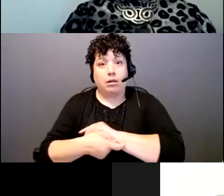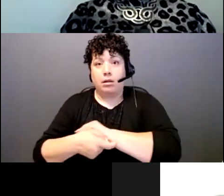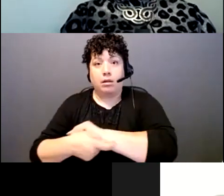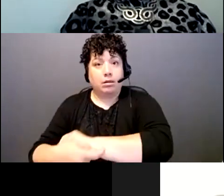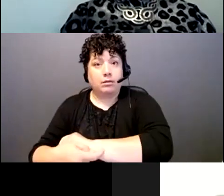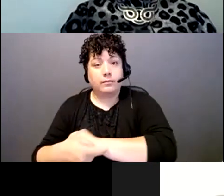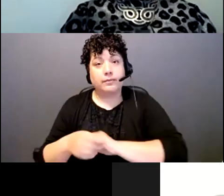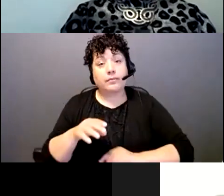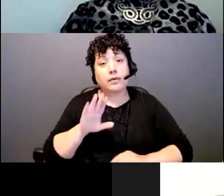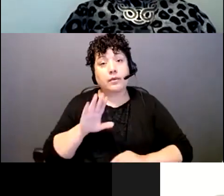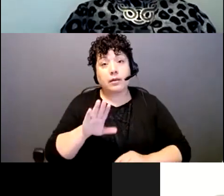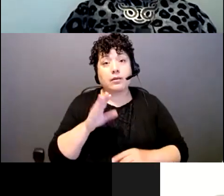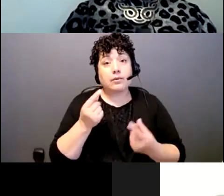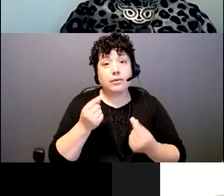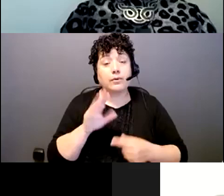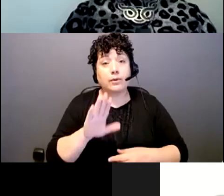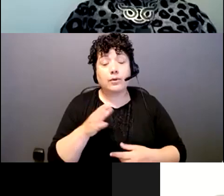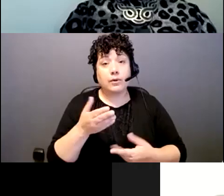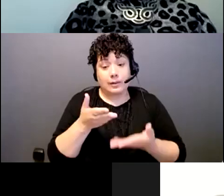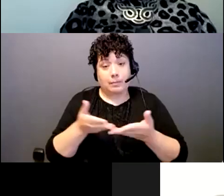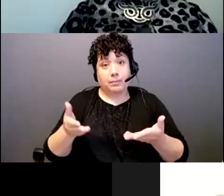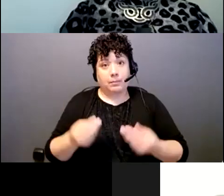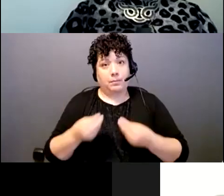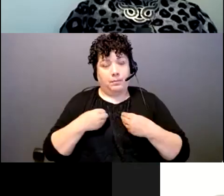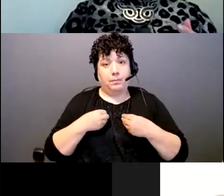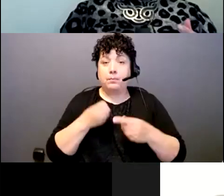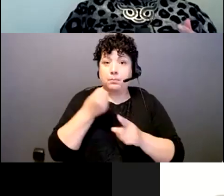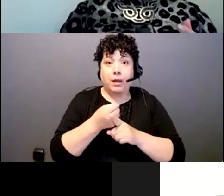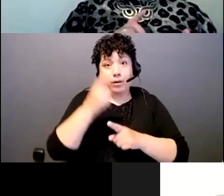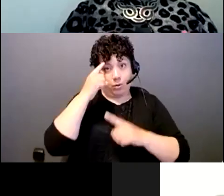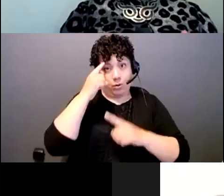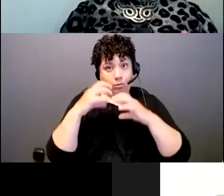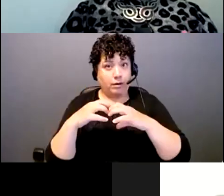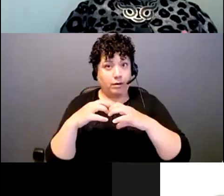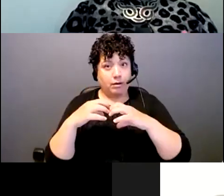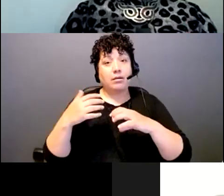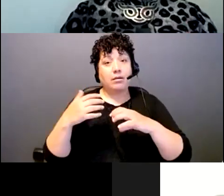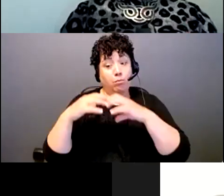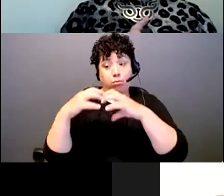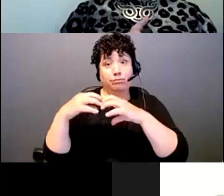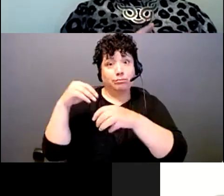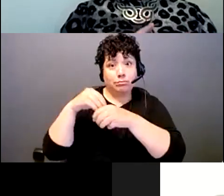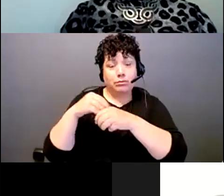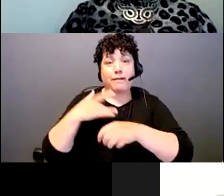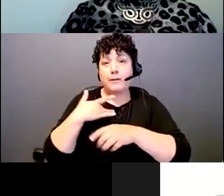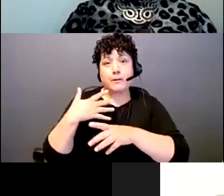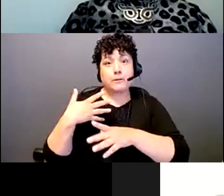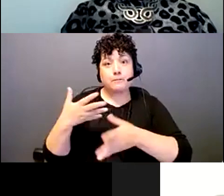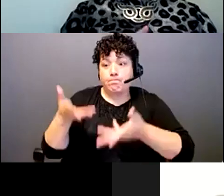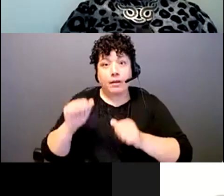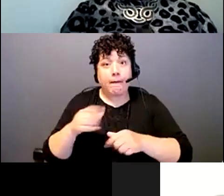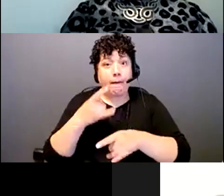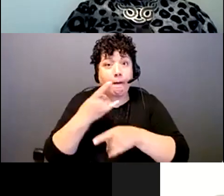on the reward pathway of the brain. So alcohol, cocaine, even nicotine,